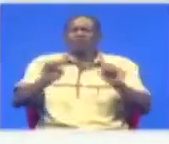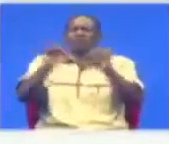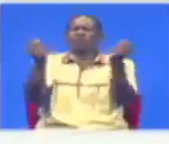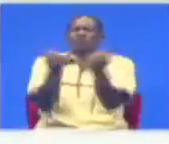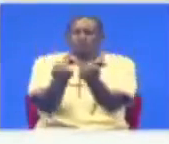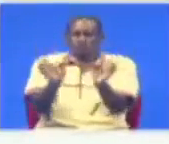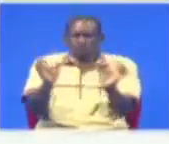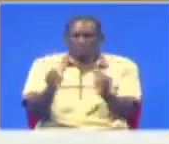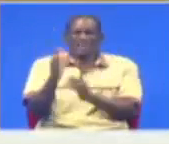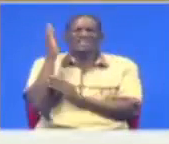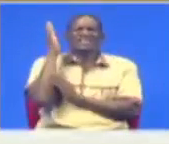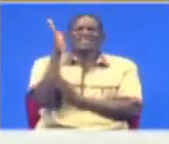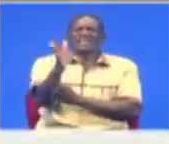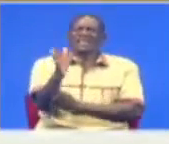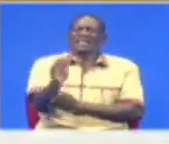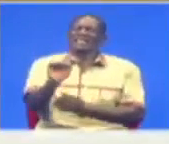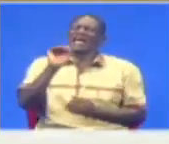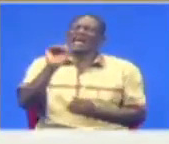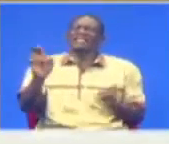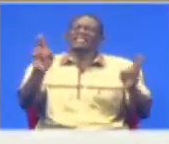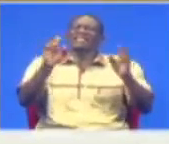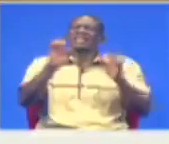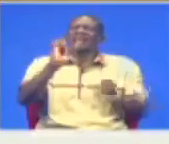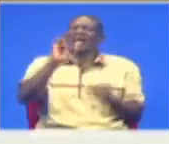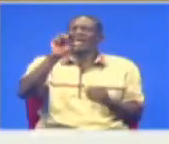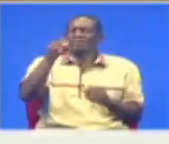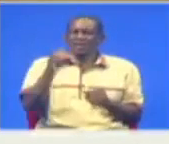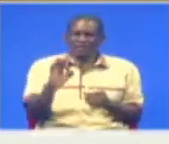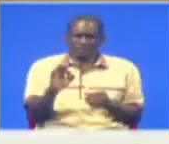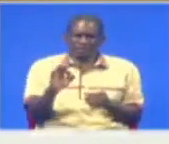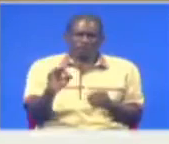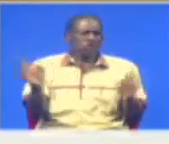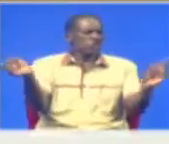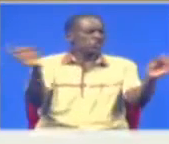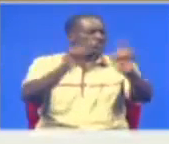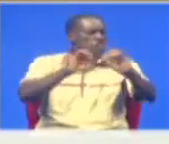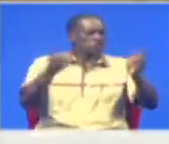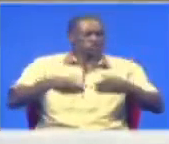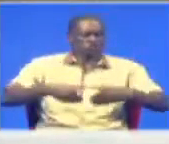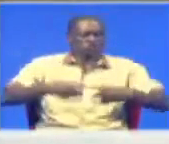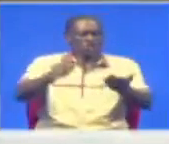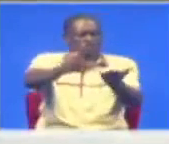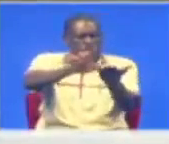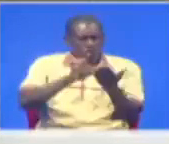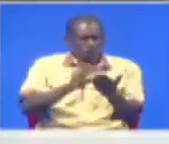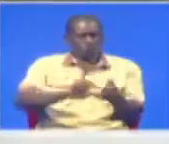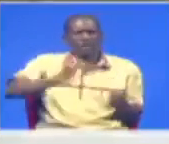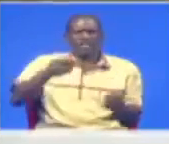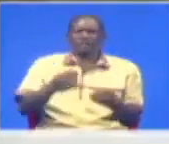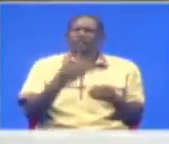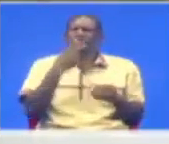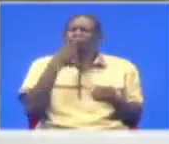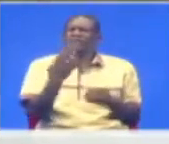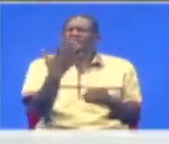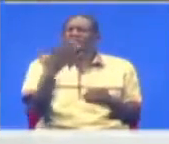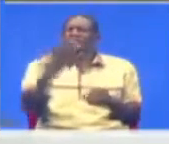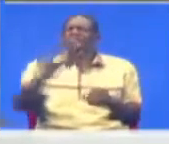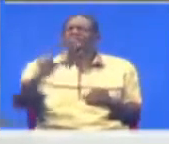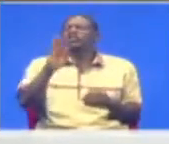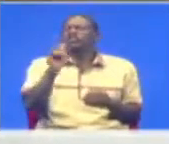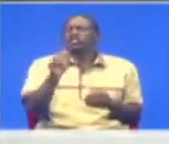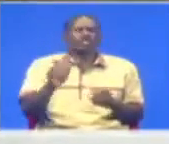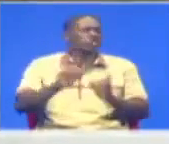and directly called on International Monetary Fund not to loan Kenya the 255 billion